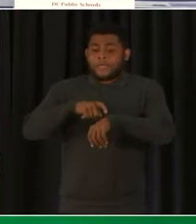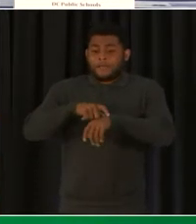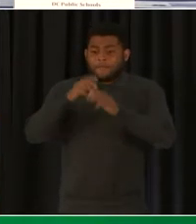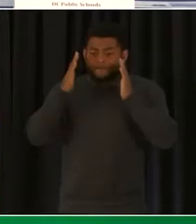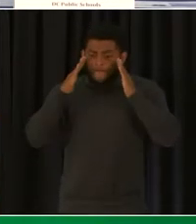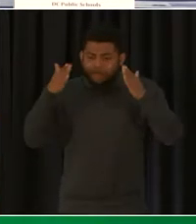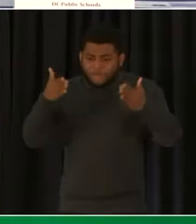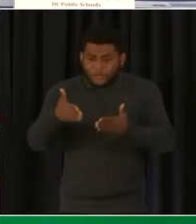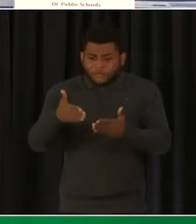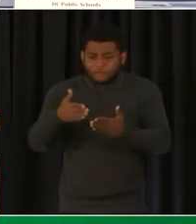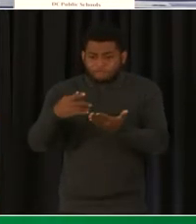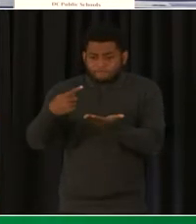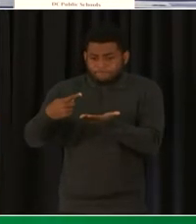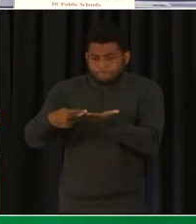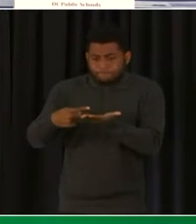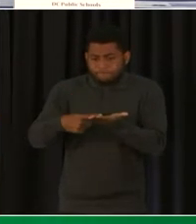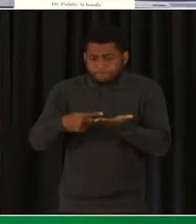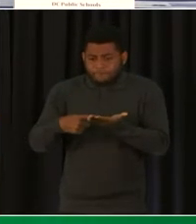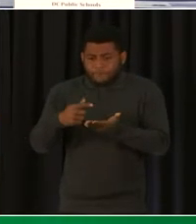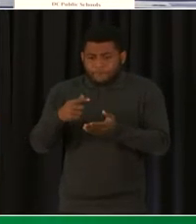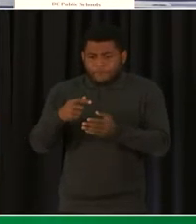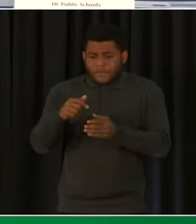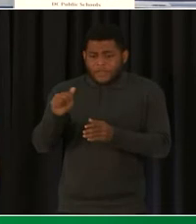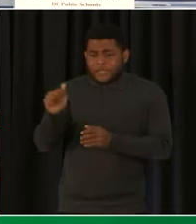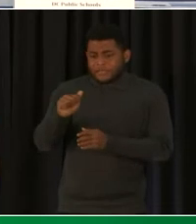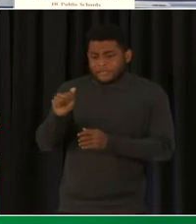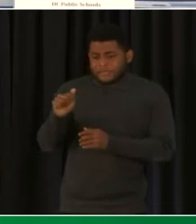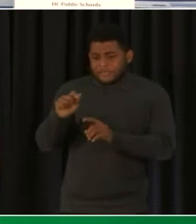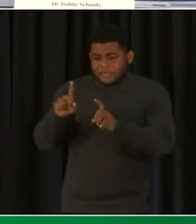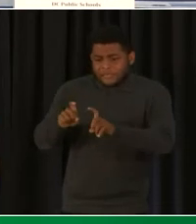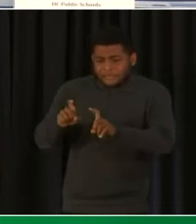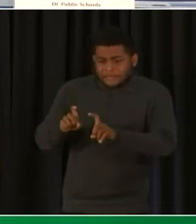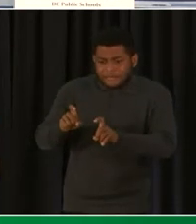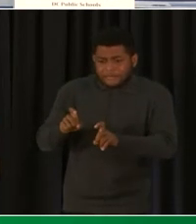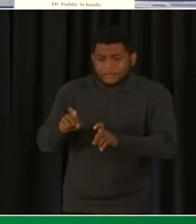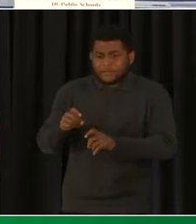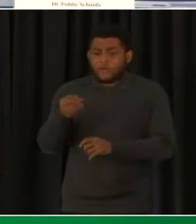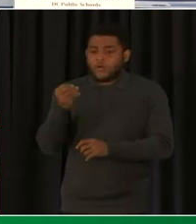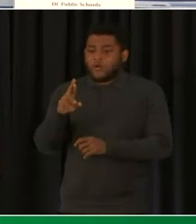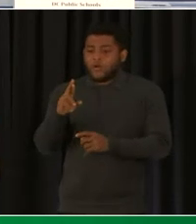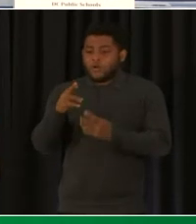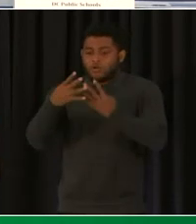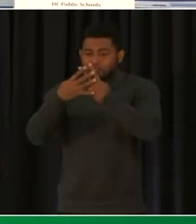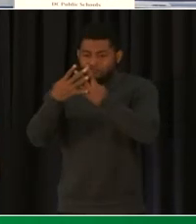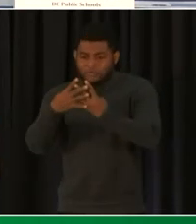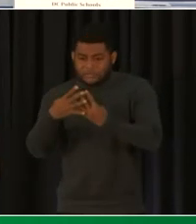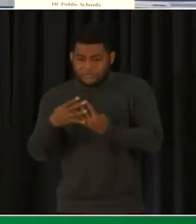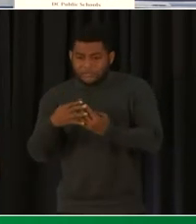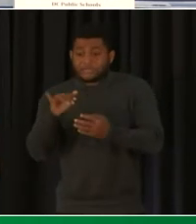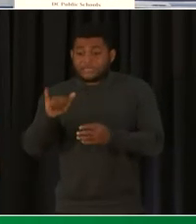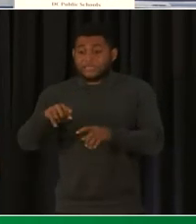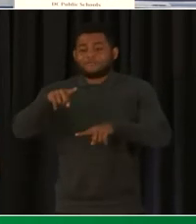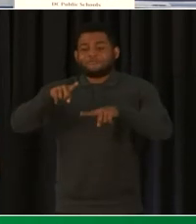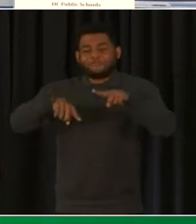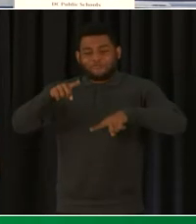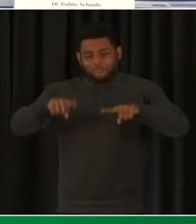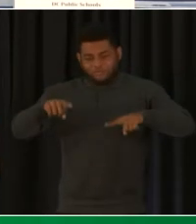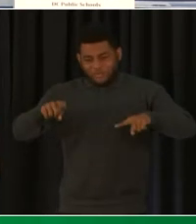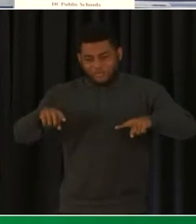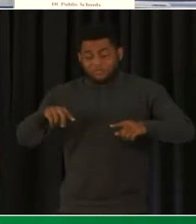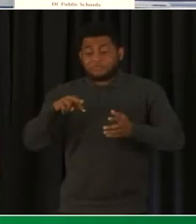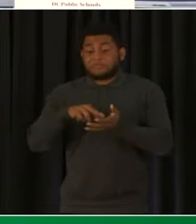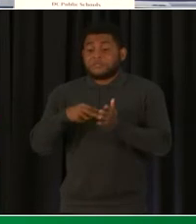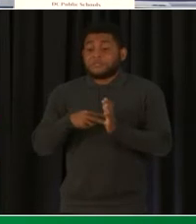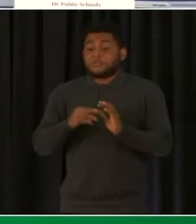so far talking about is that asymptomatic or screening testing, and that is the random testing that is